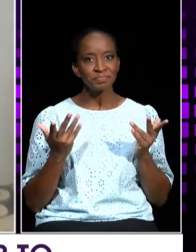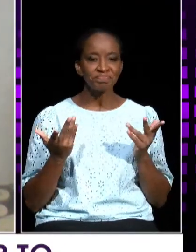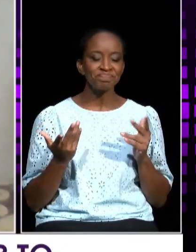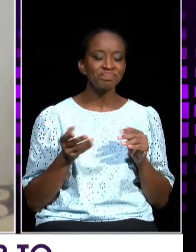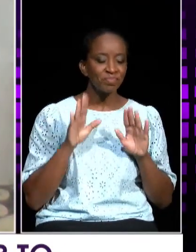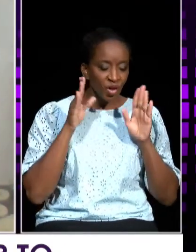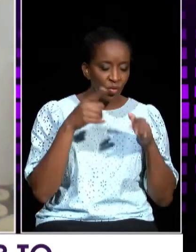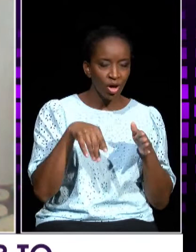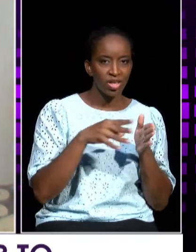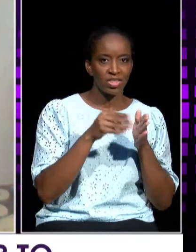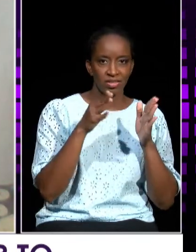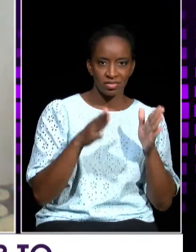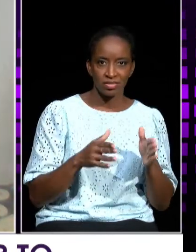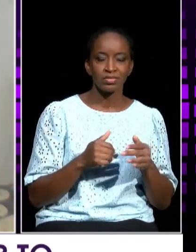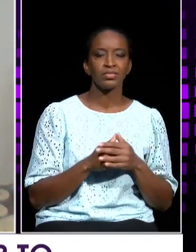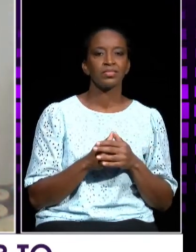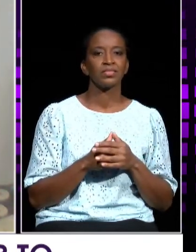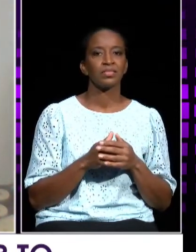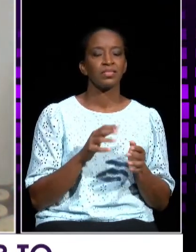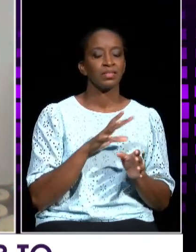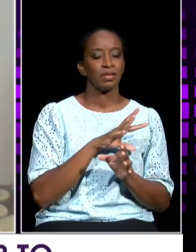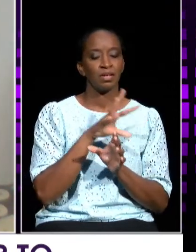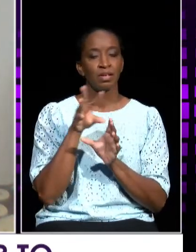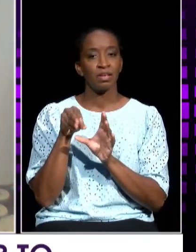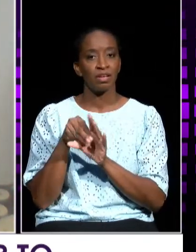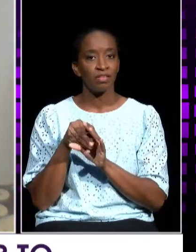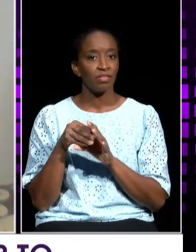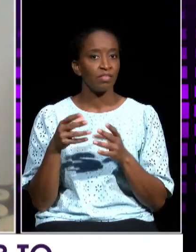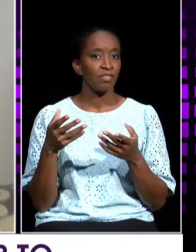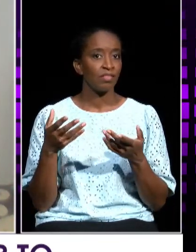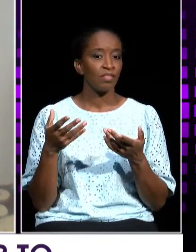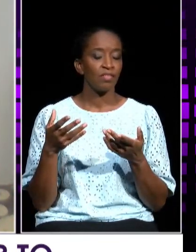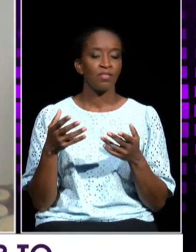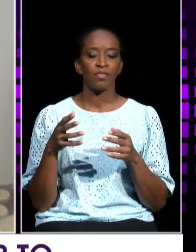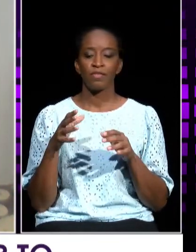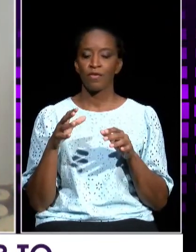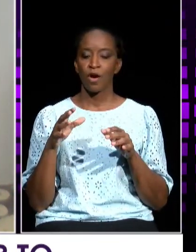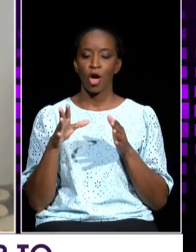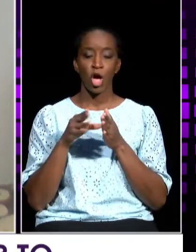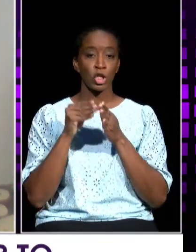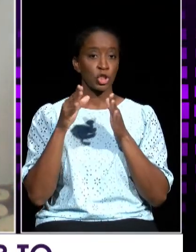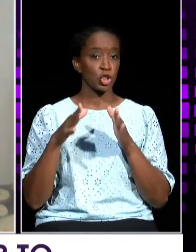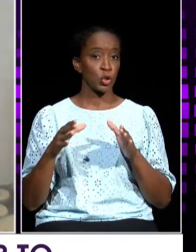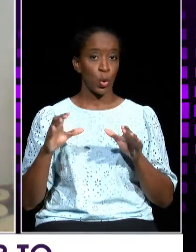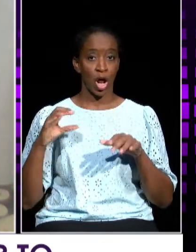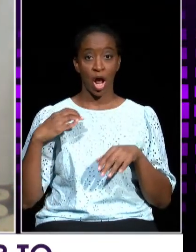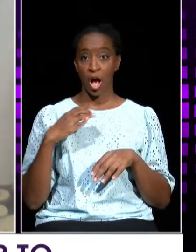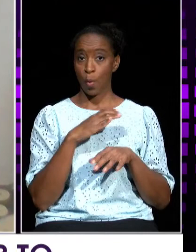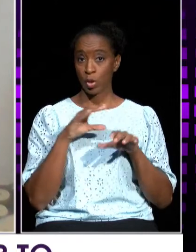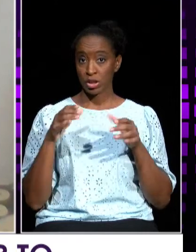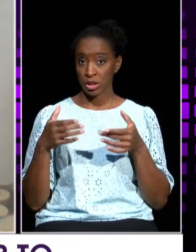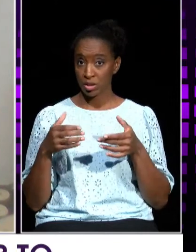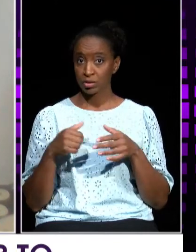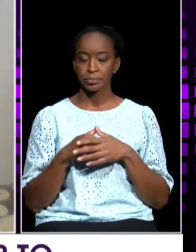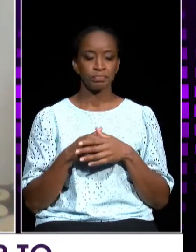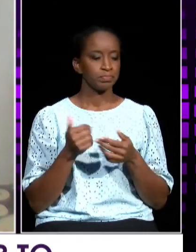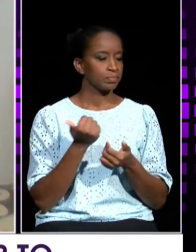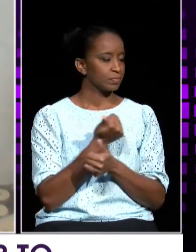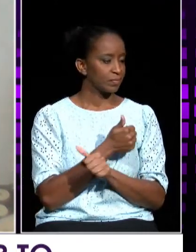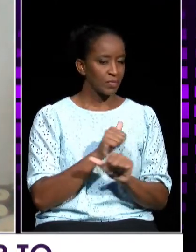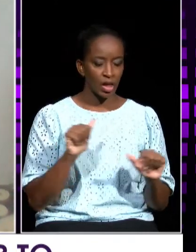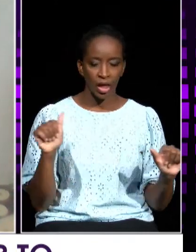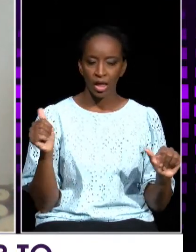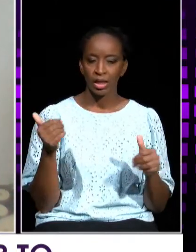them to get into the positive activities such as students' councils at your schools, any extracurricular activities